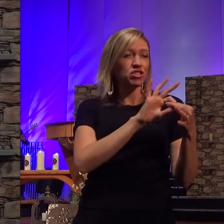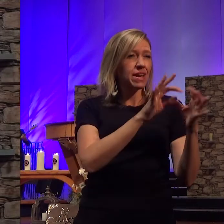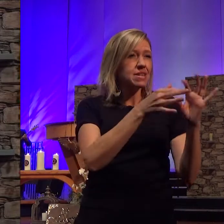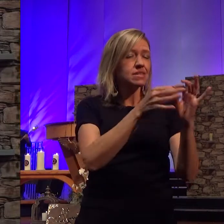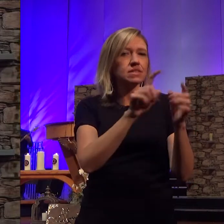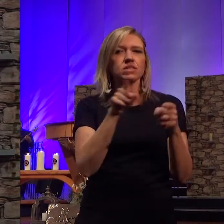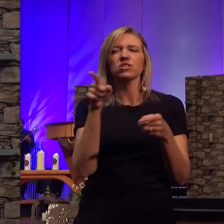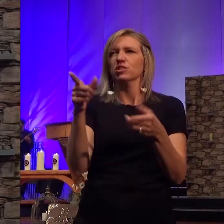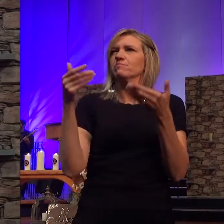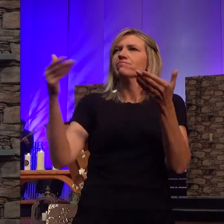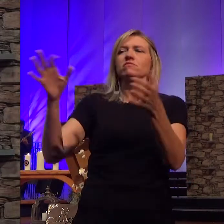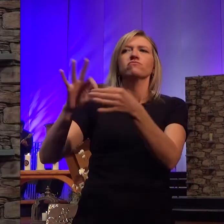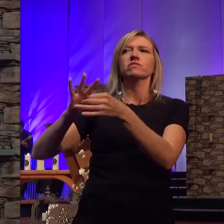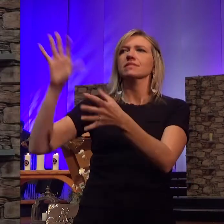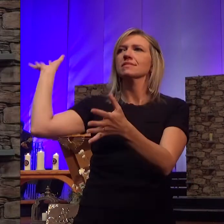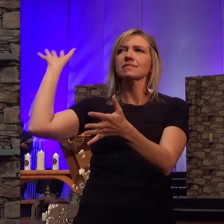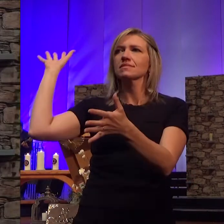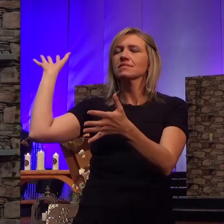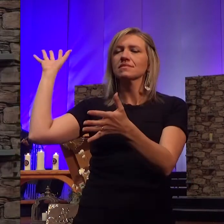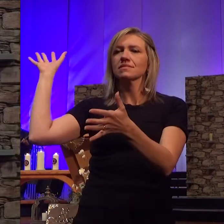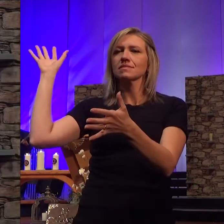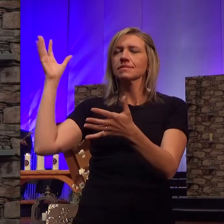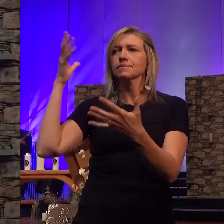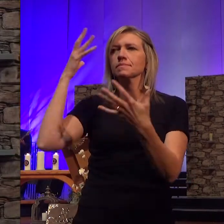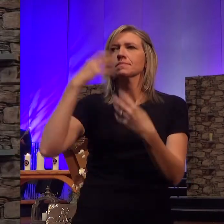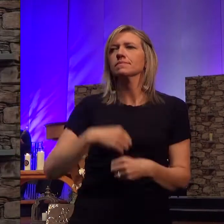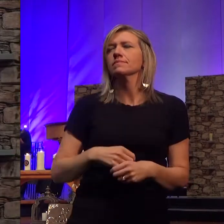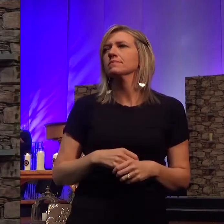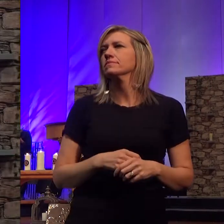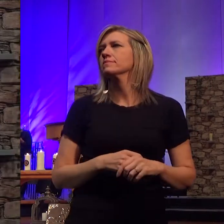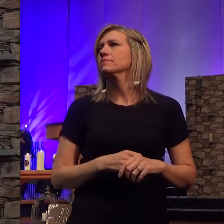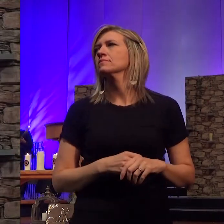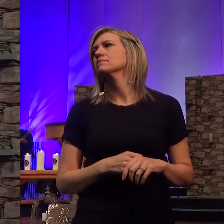and chains into release.